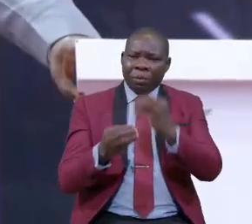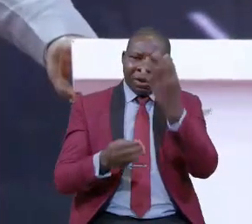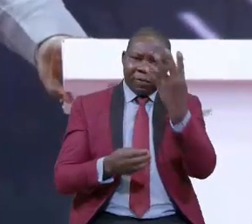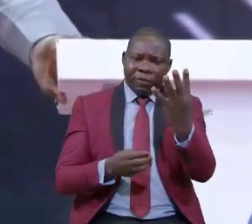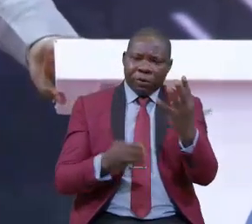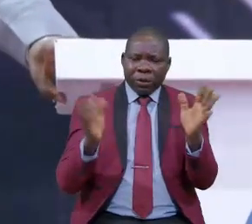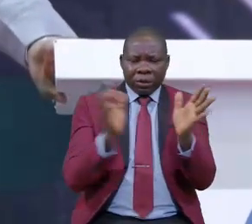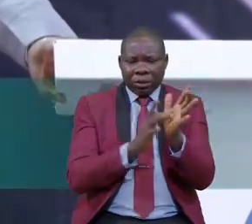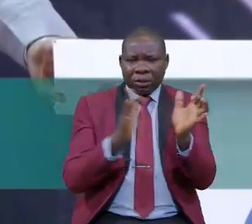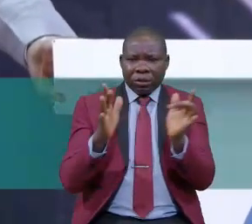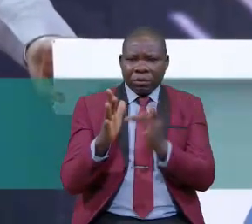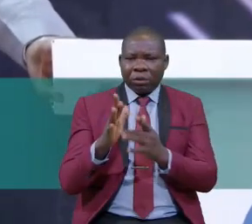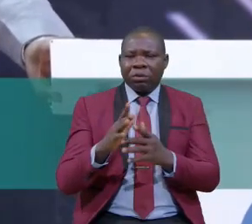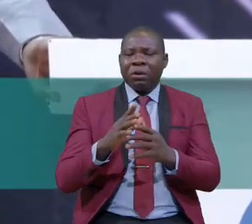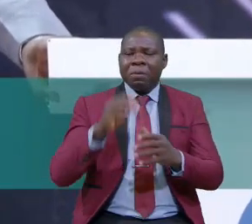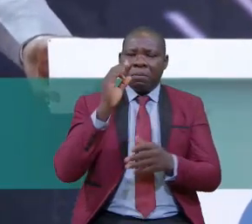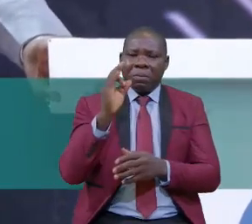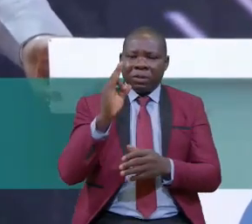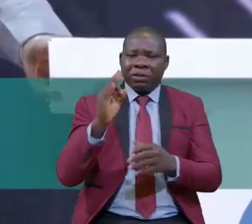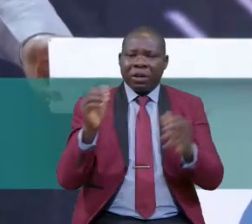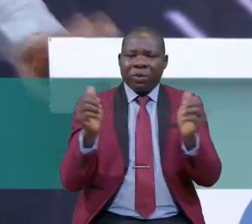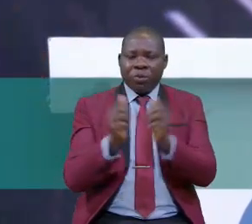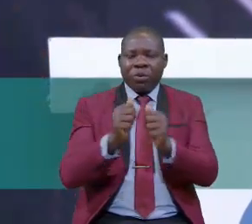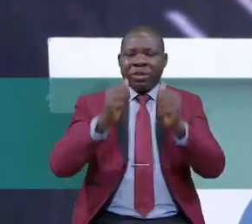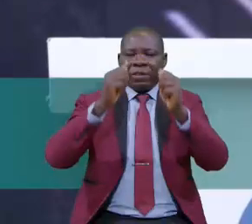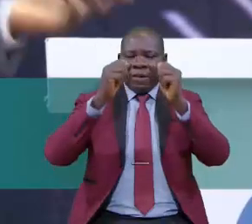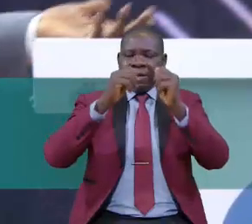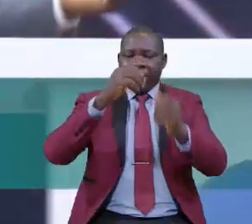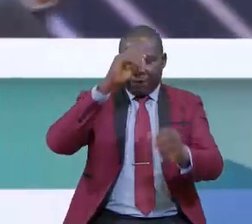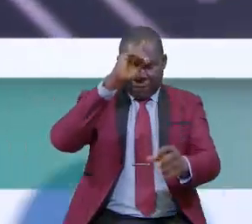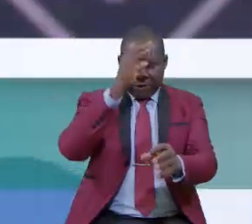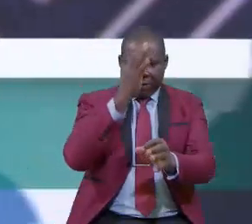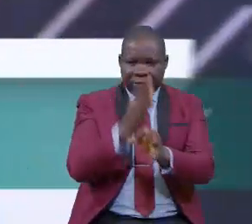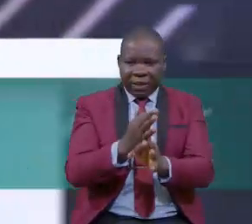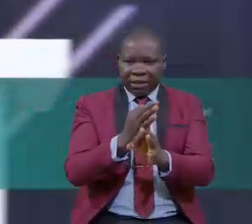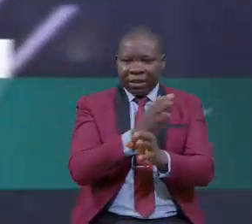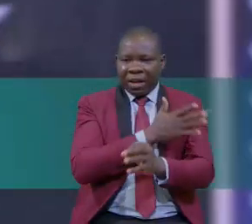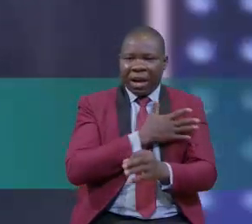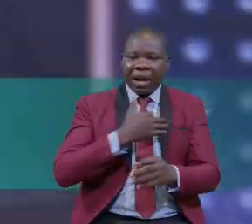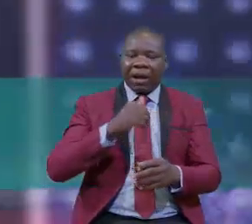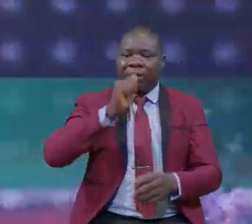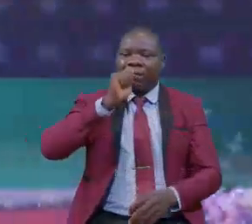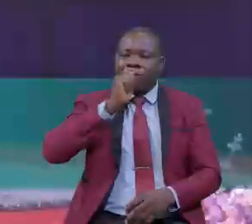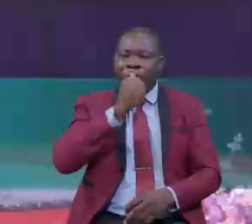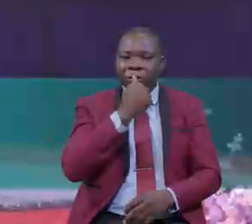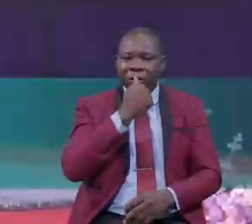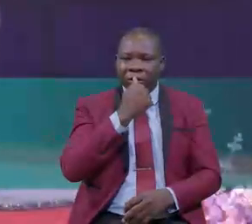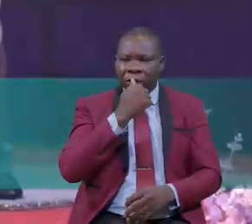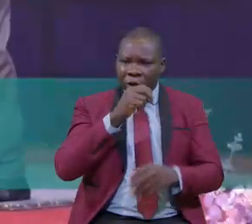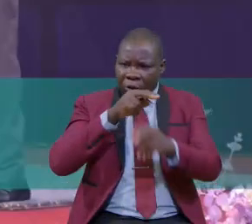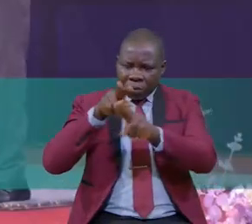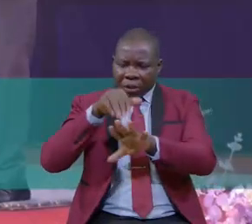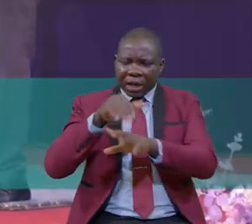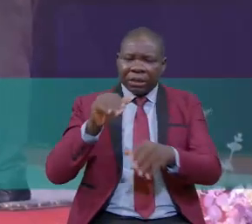and forbearance. Faith and forbearance. Look at all his disciples, how they were not united,